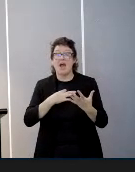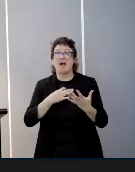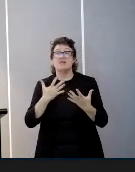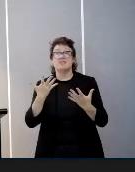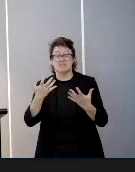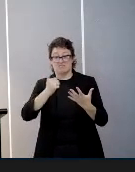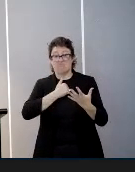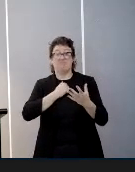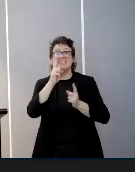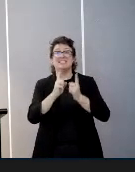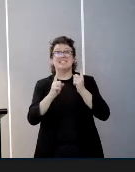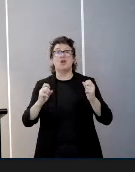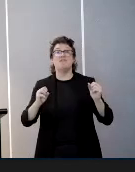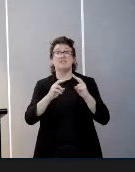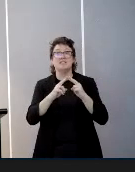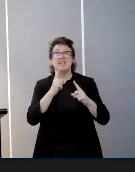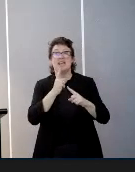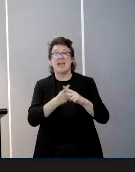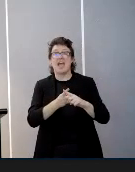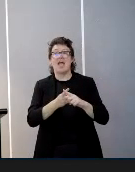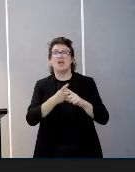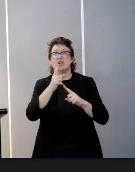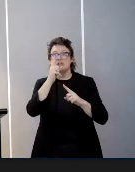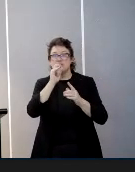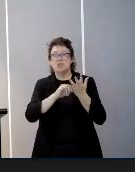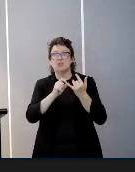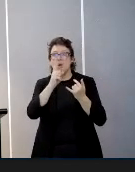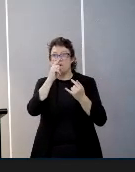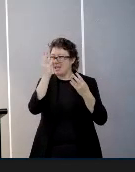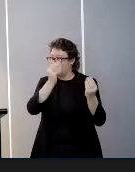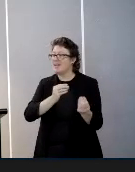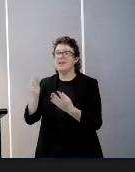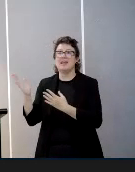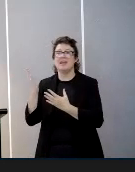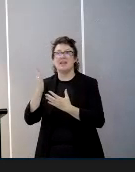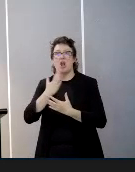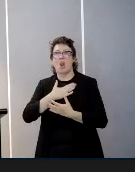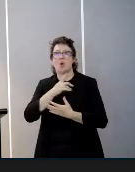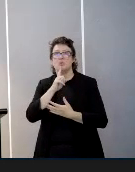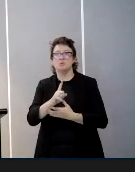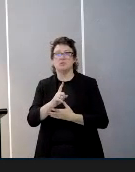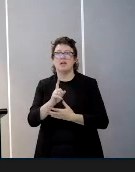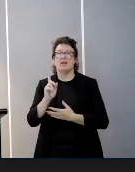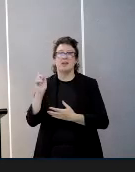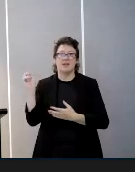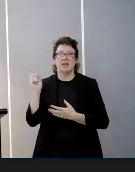but also to convey to the speaker and the Brain and Mind Centre that'll help us